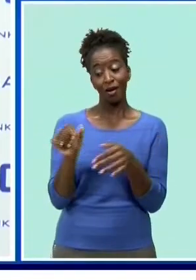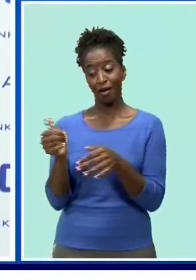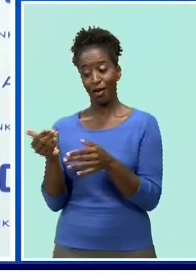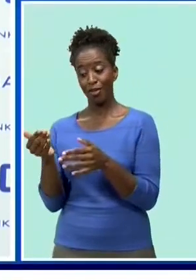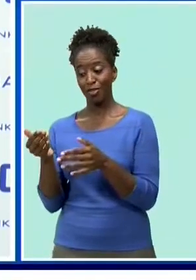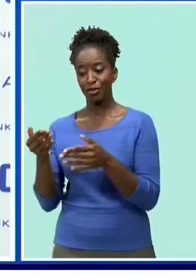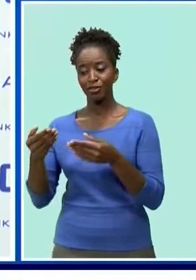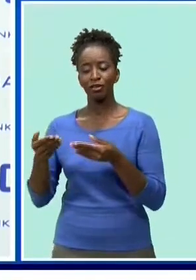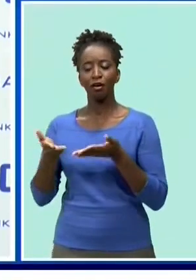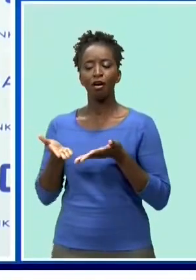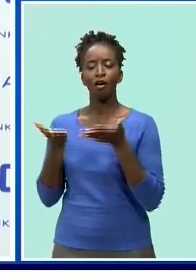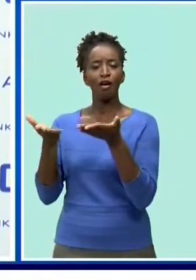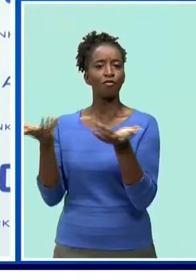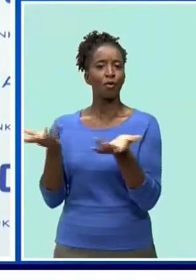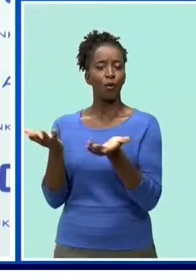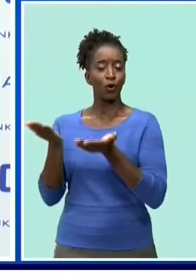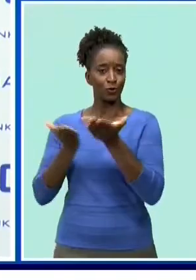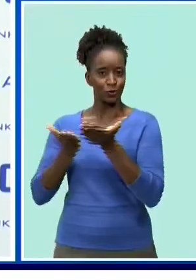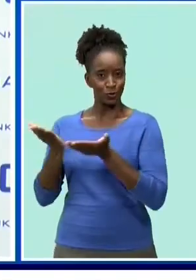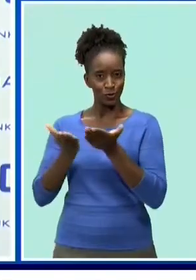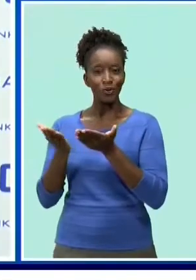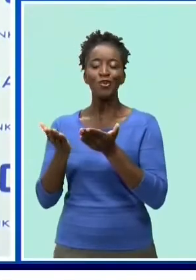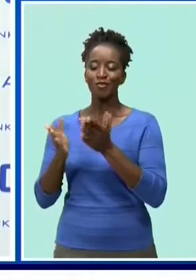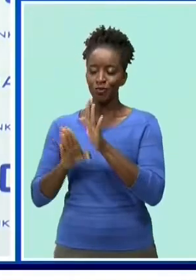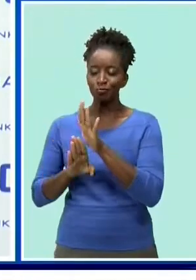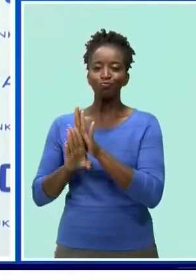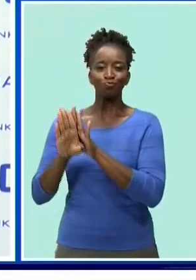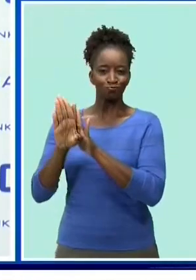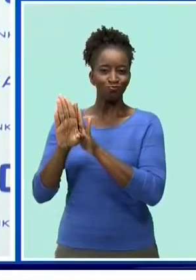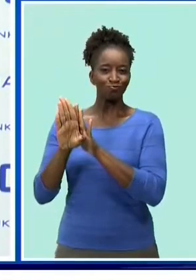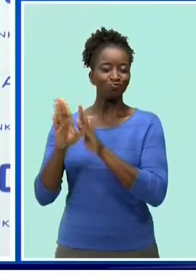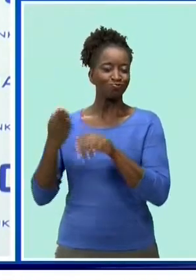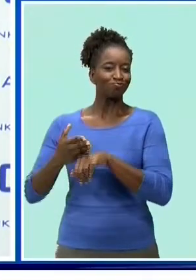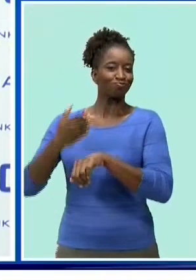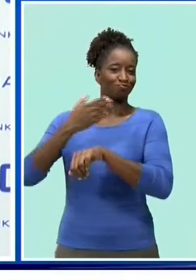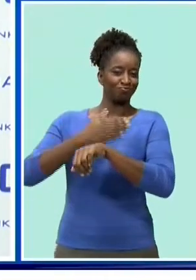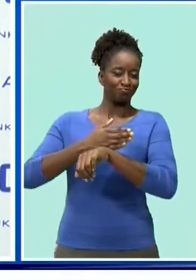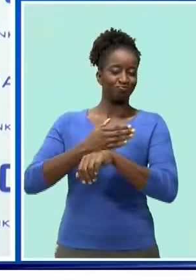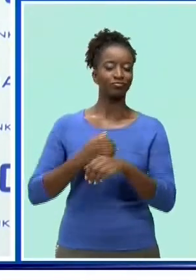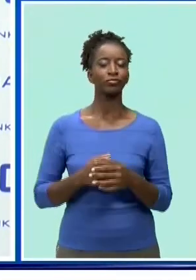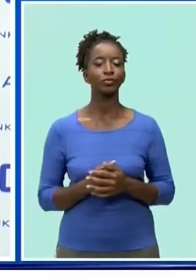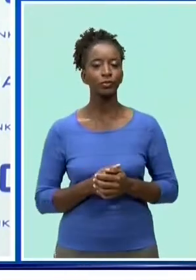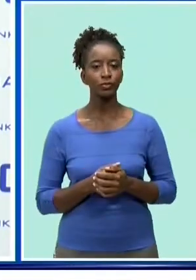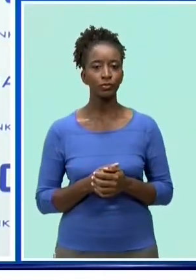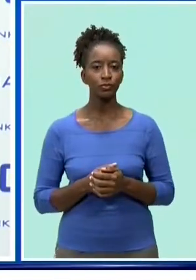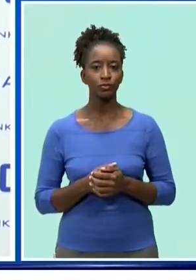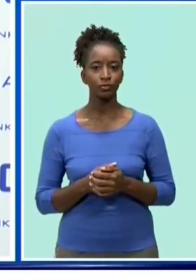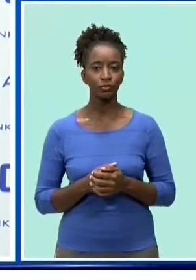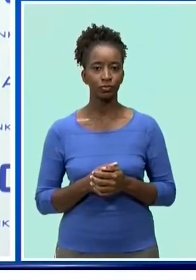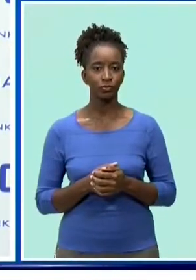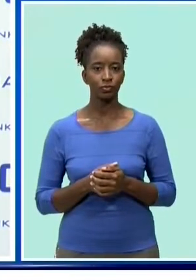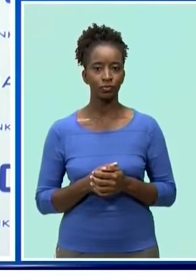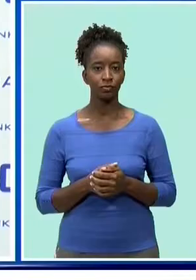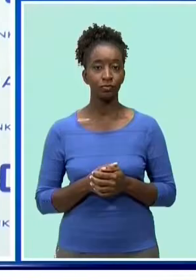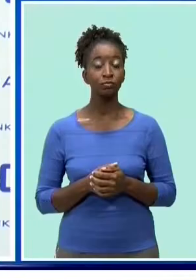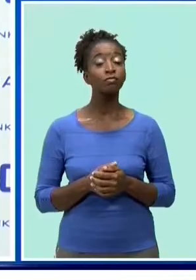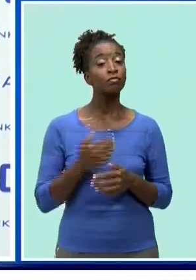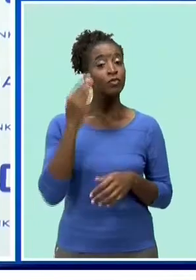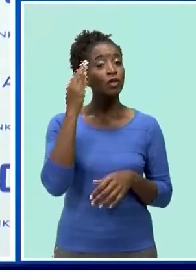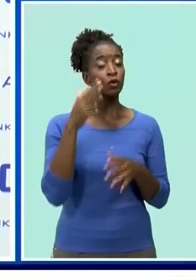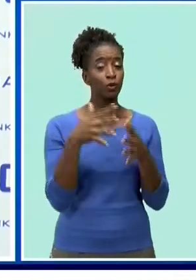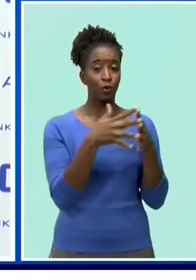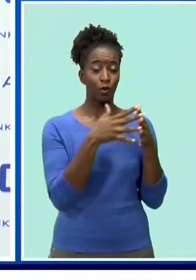Tourism inflows have been significant, consequent on the extraordinary expansion in the